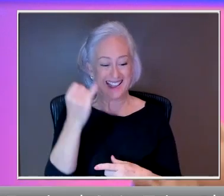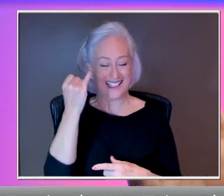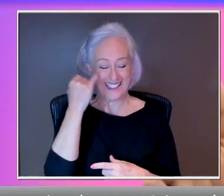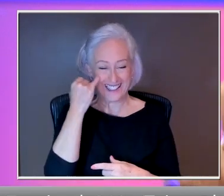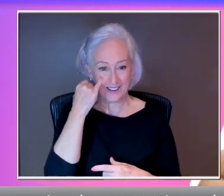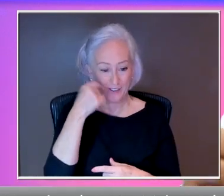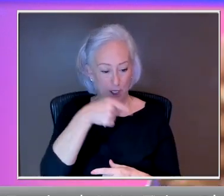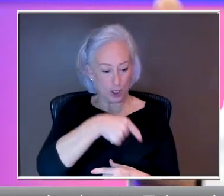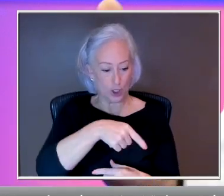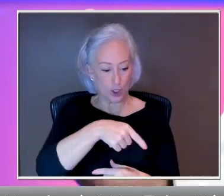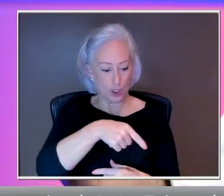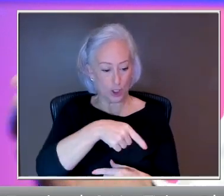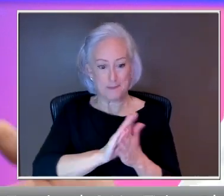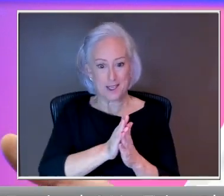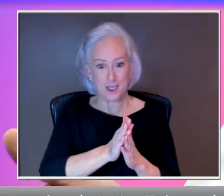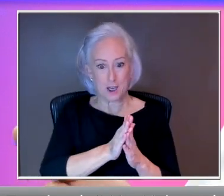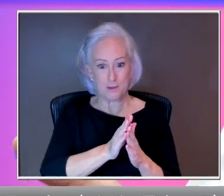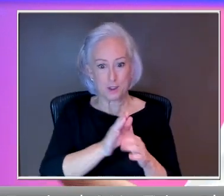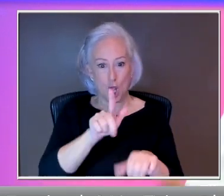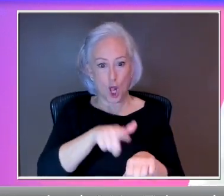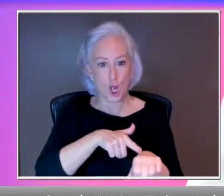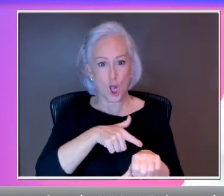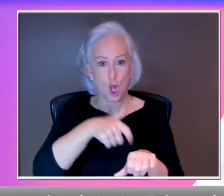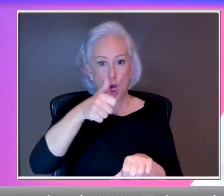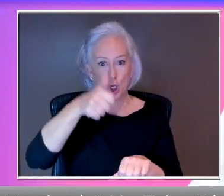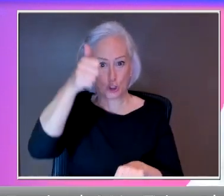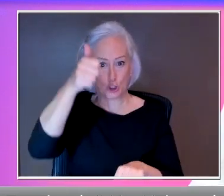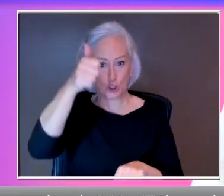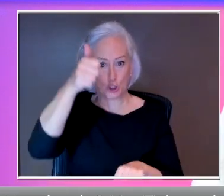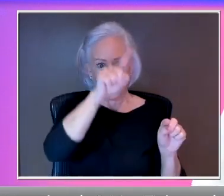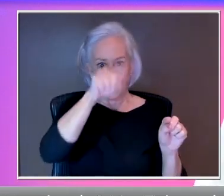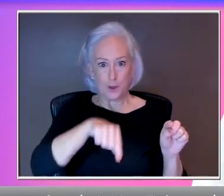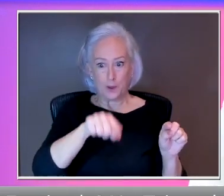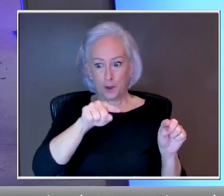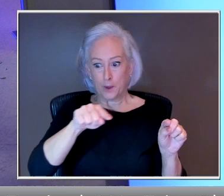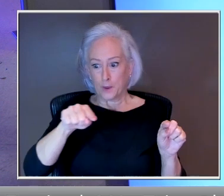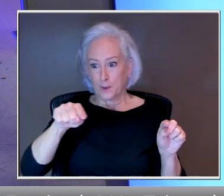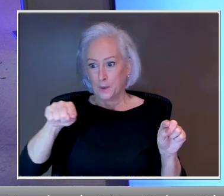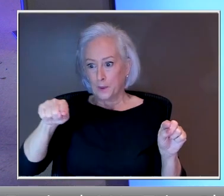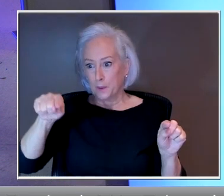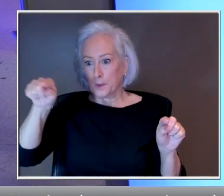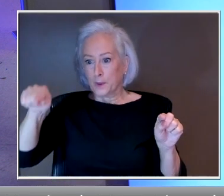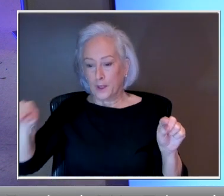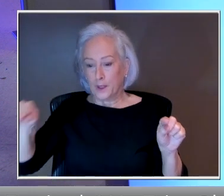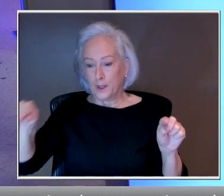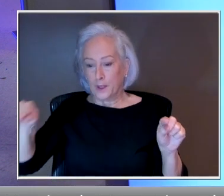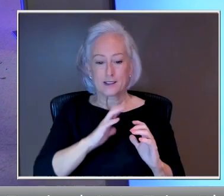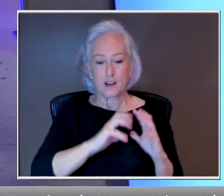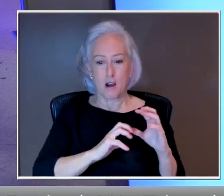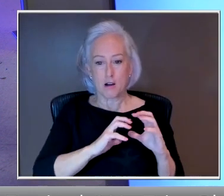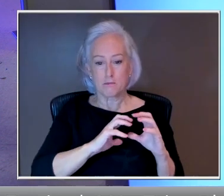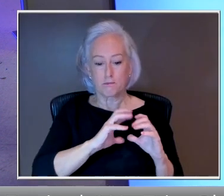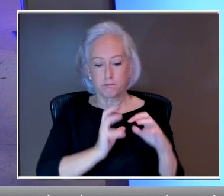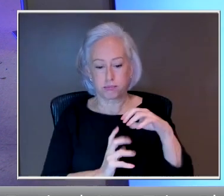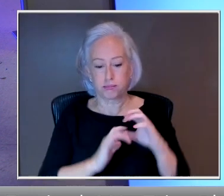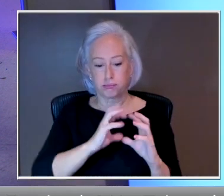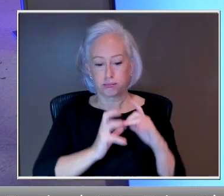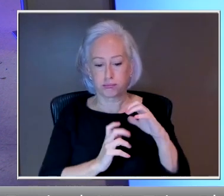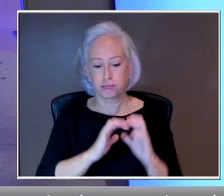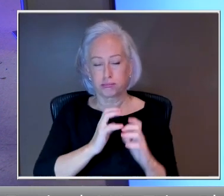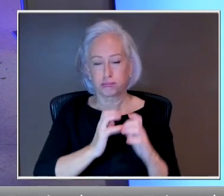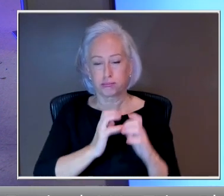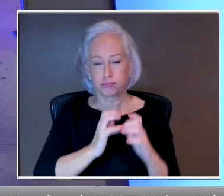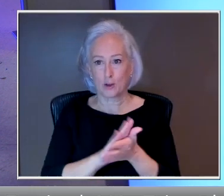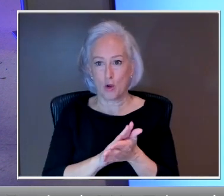long, you could have ventricular arrhythmias that can be dangerous. So, a couple questions here. Was the situational